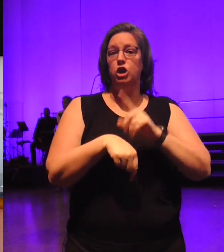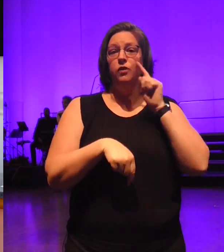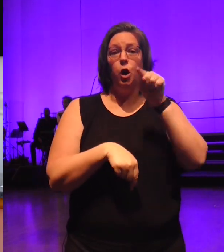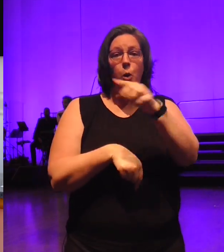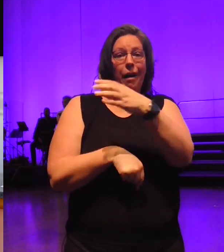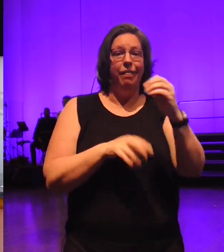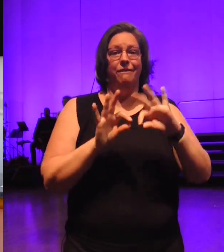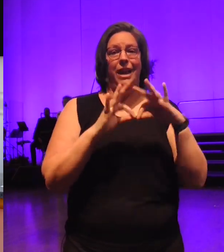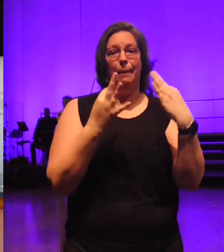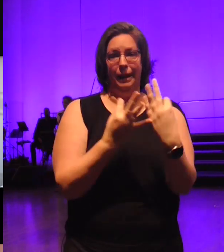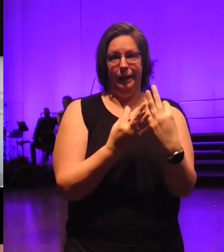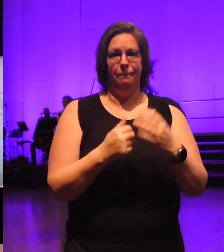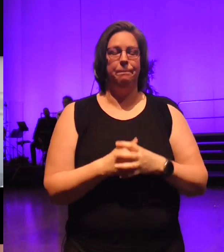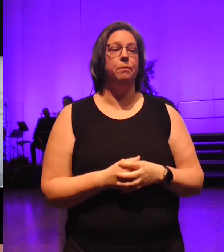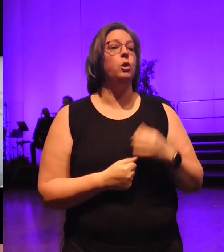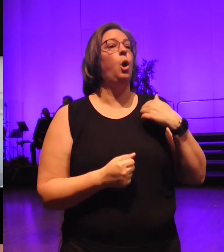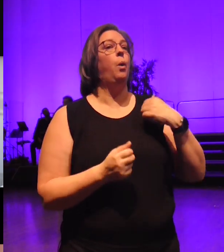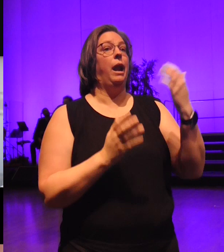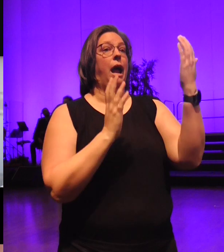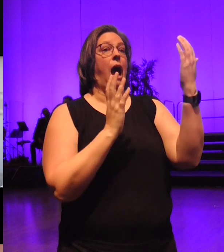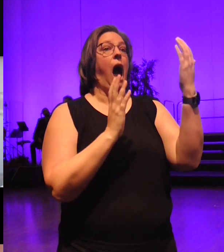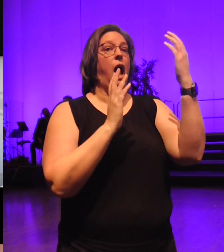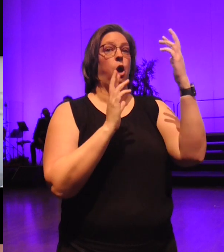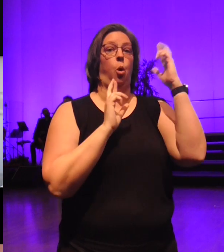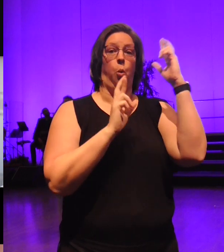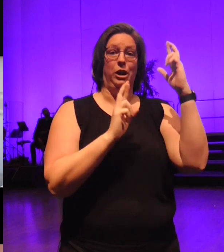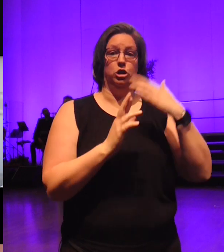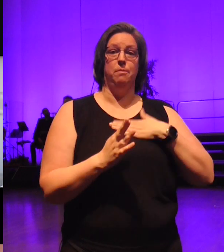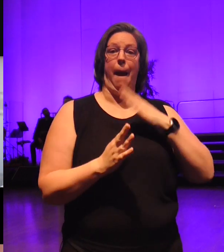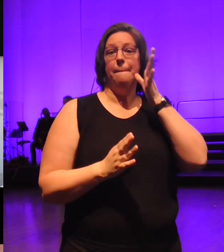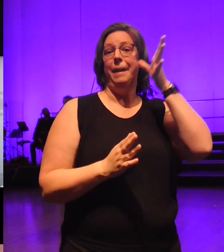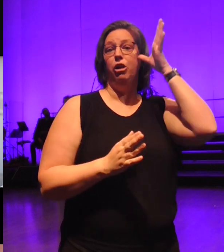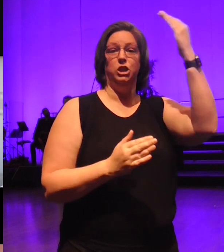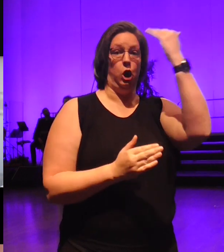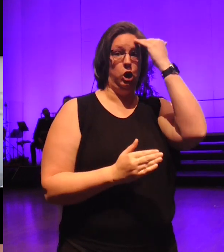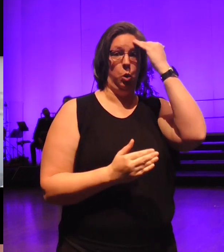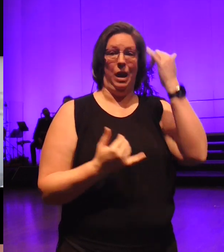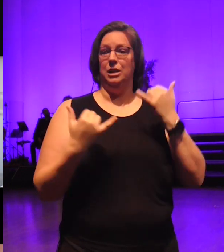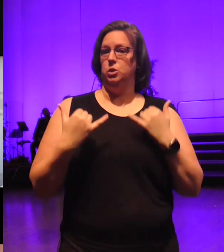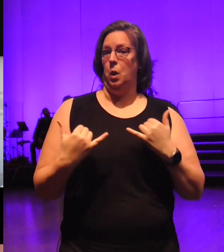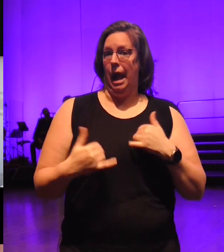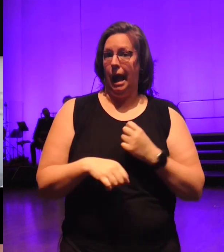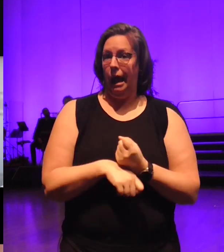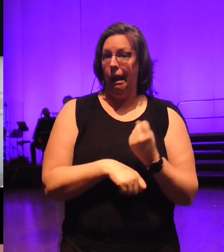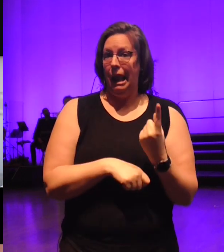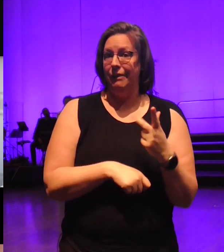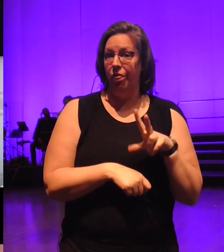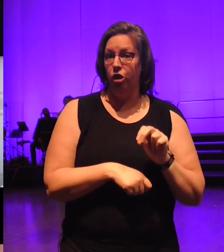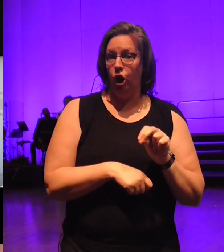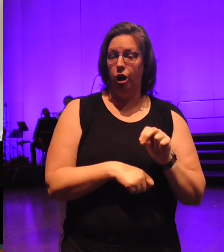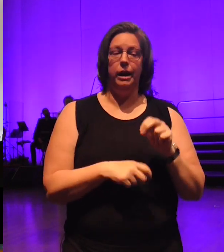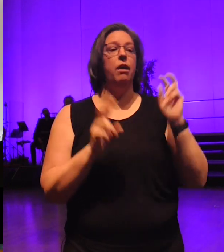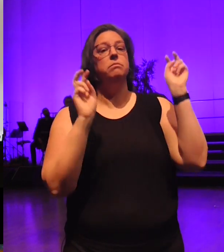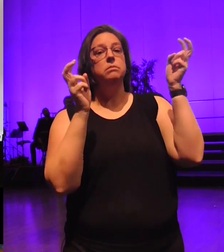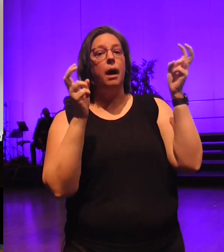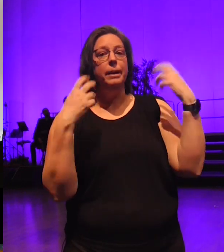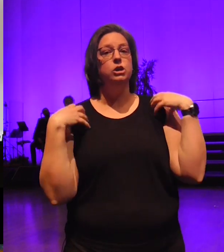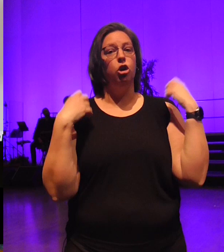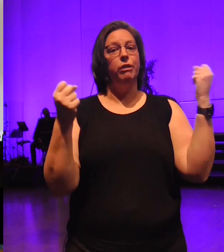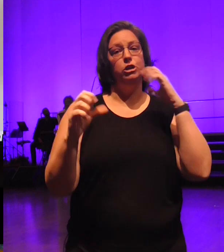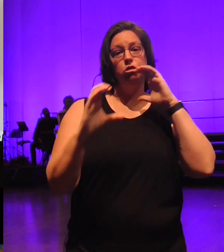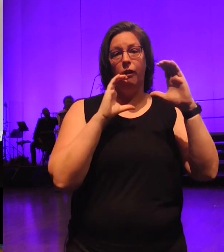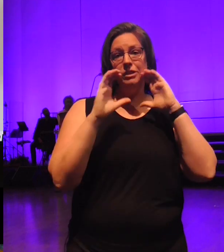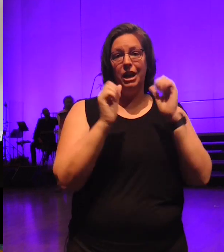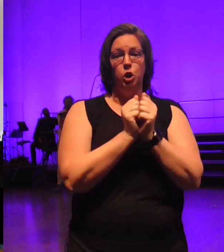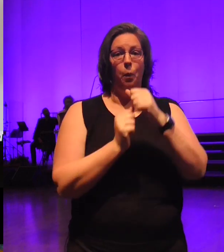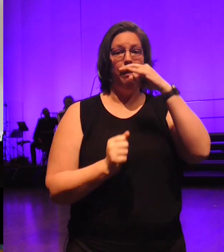family. What I wish my parents knew is today at 11:30. The topic is Courageous Conversations with Kids, where you will learn to